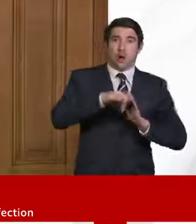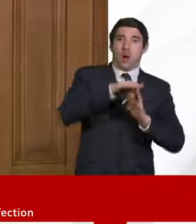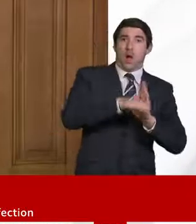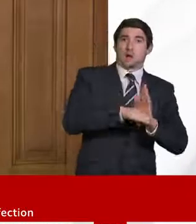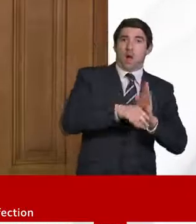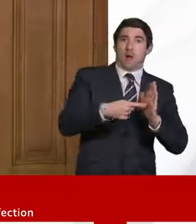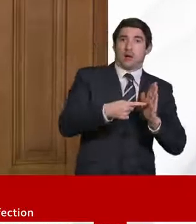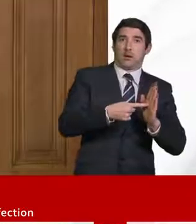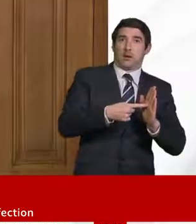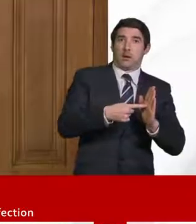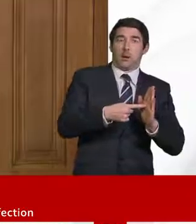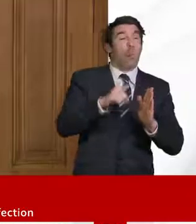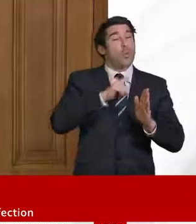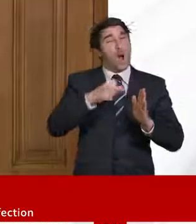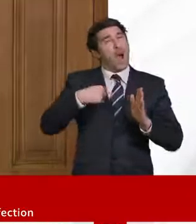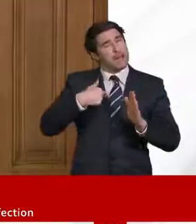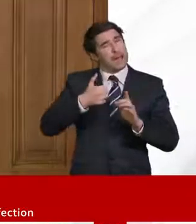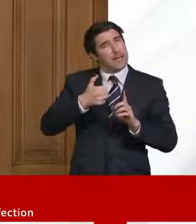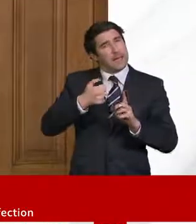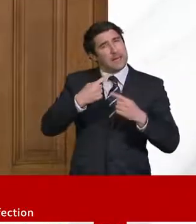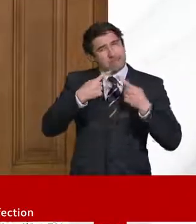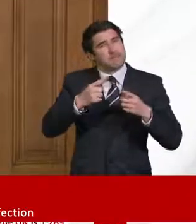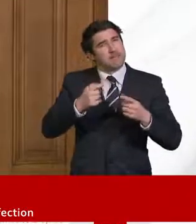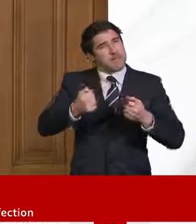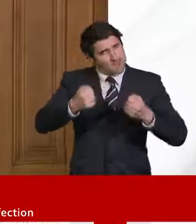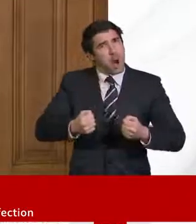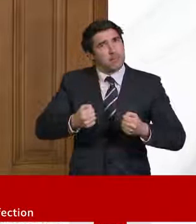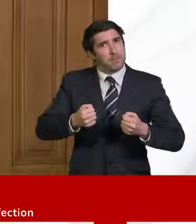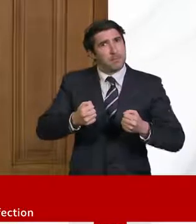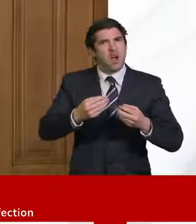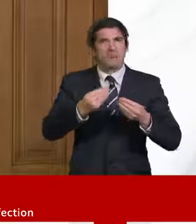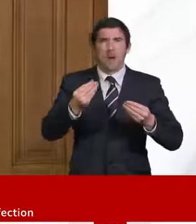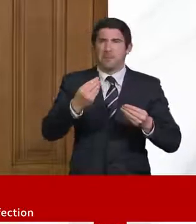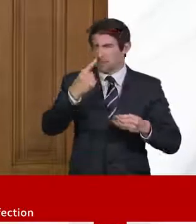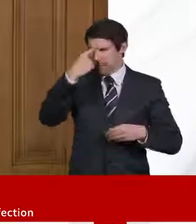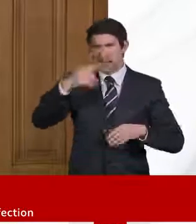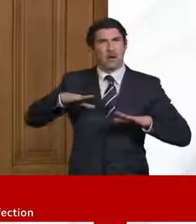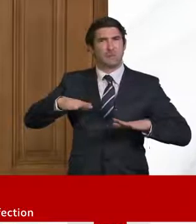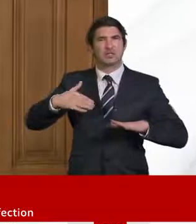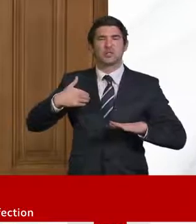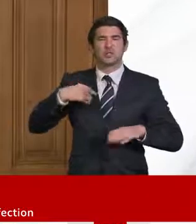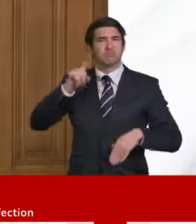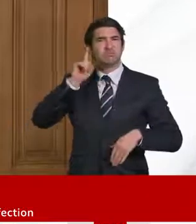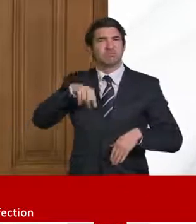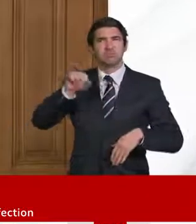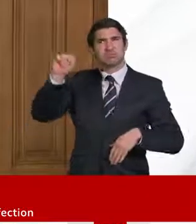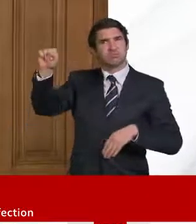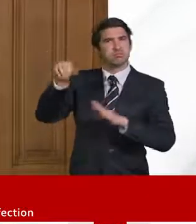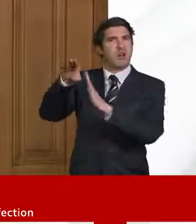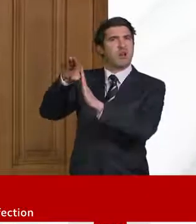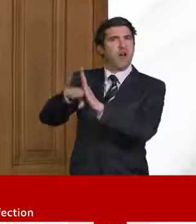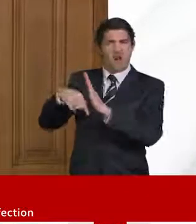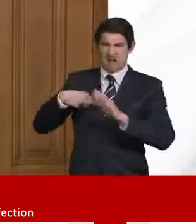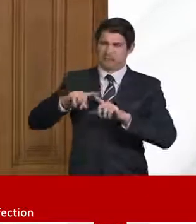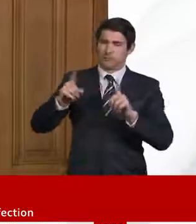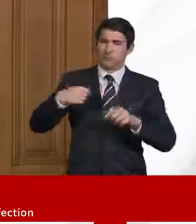of concern in the system about whether our guidance differed in any way, and we are continuously reviewing that to the extent